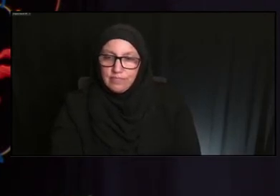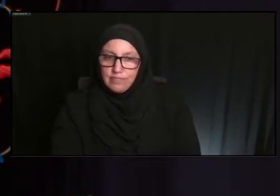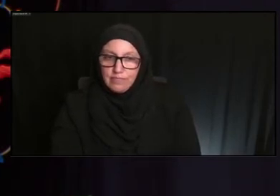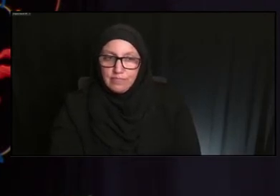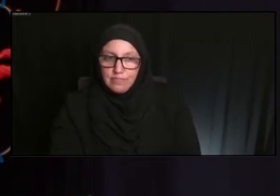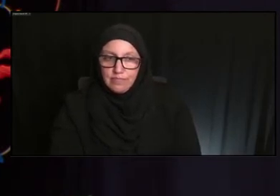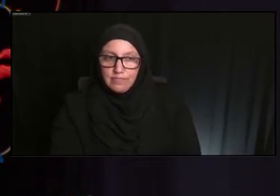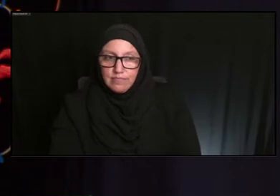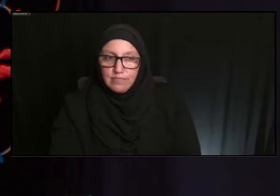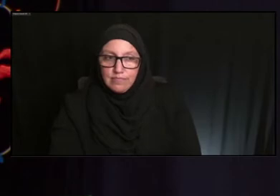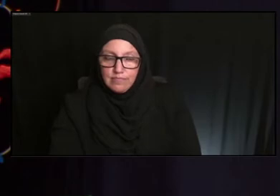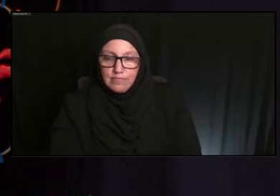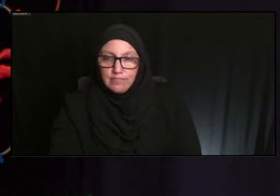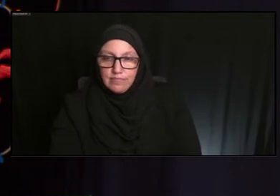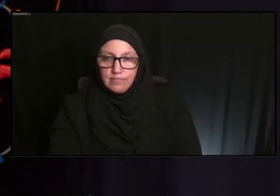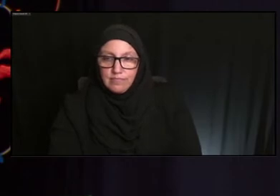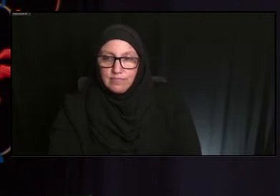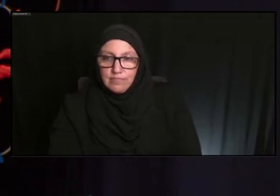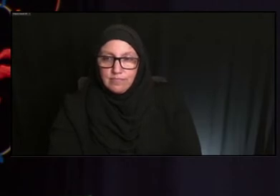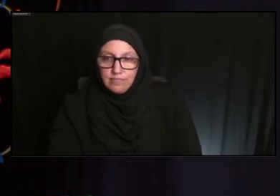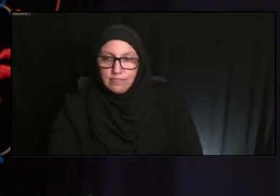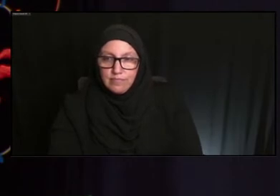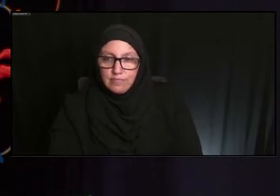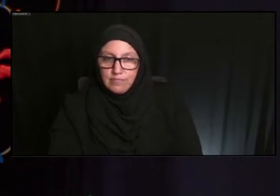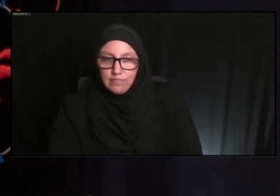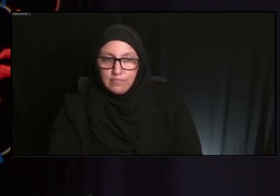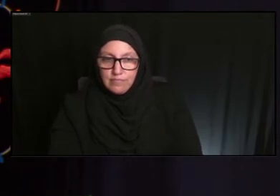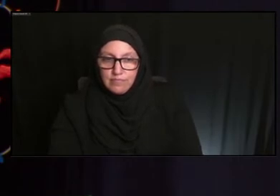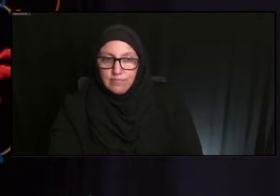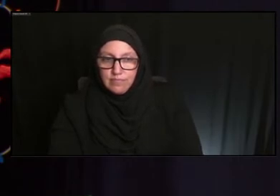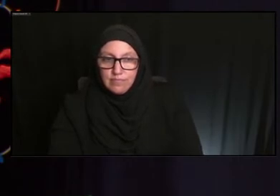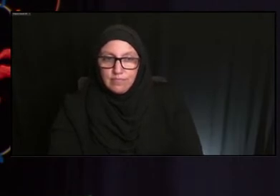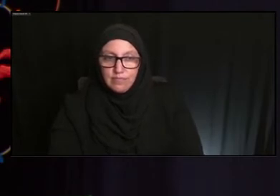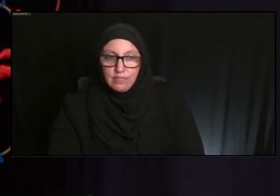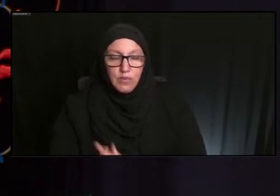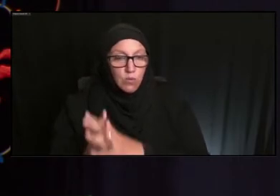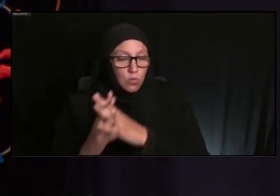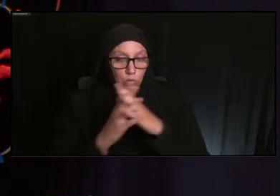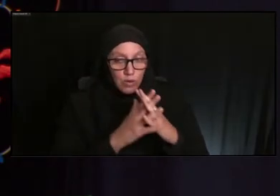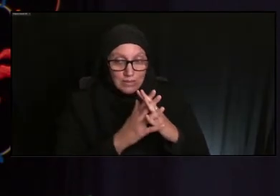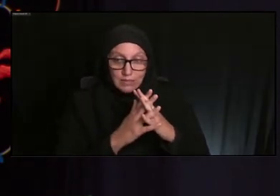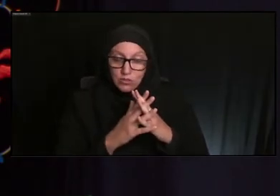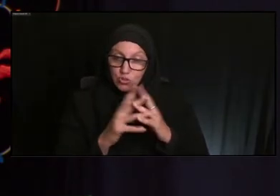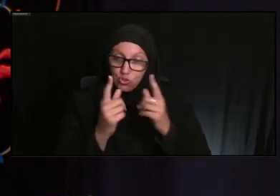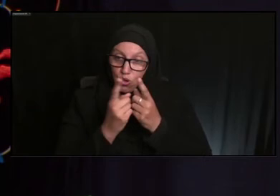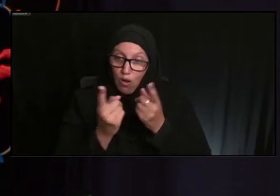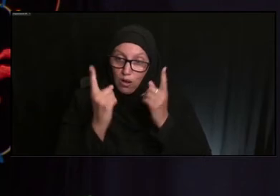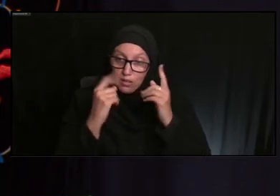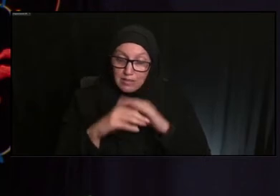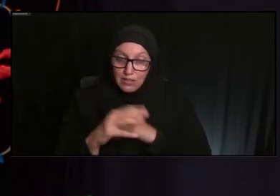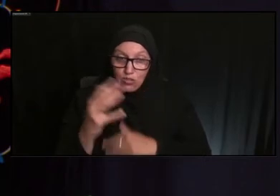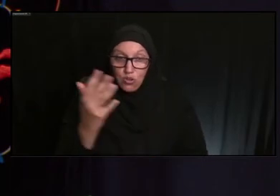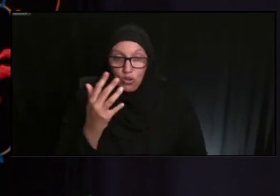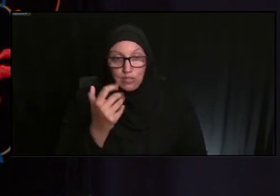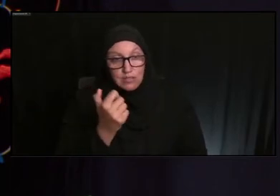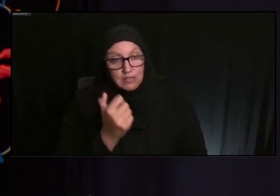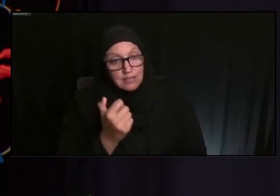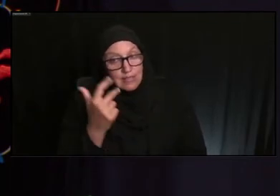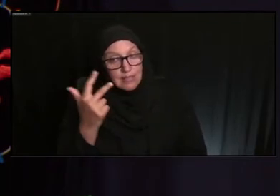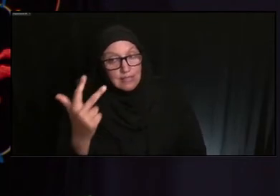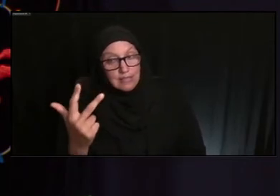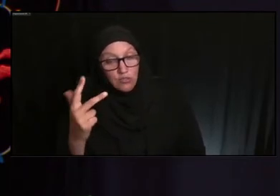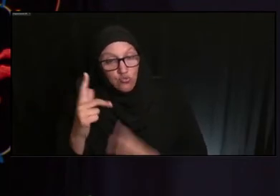was an admission made by Western scholars in France in 1968, and this journal was published